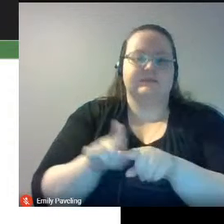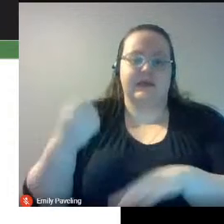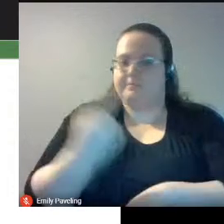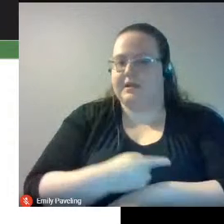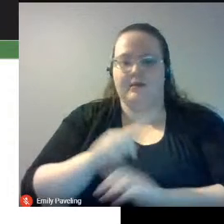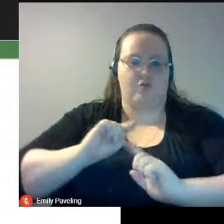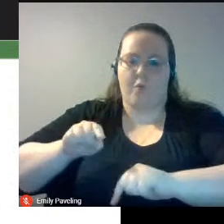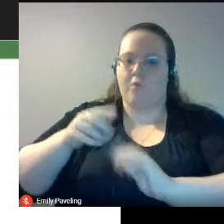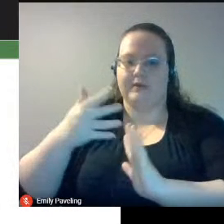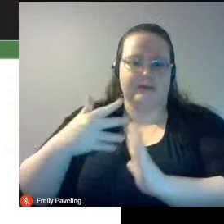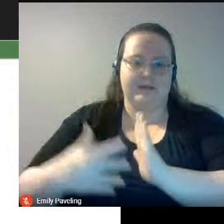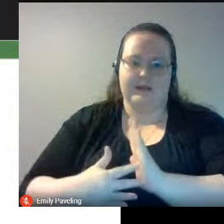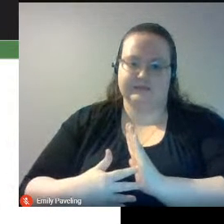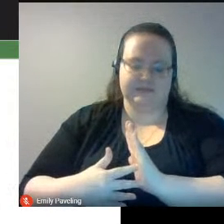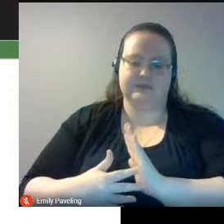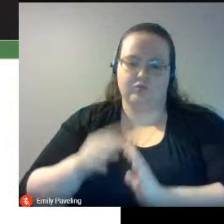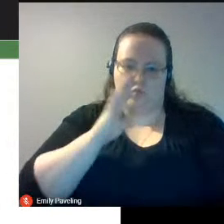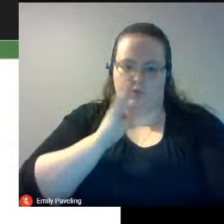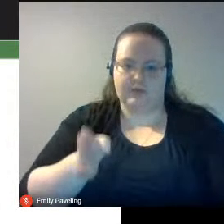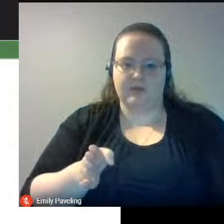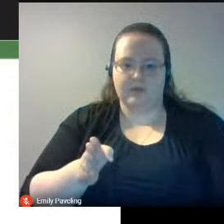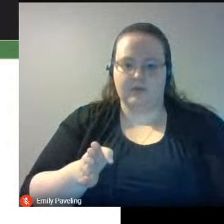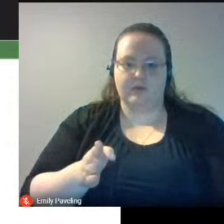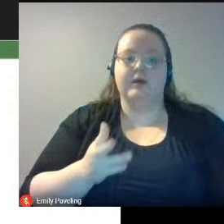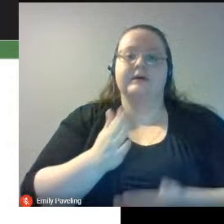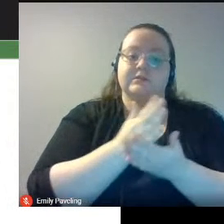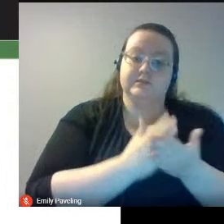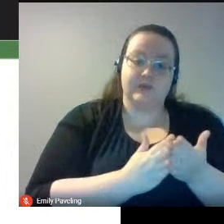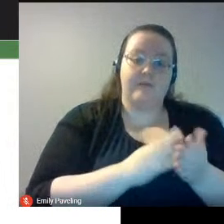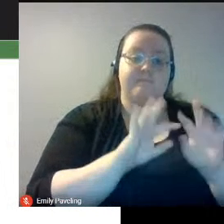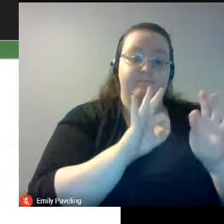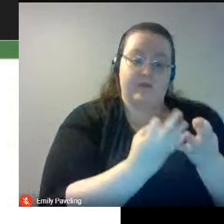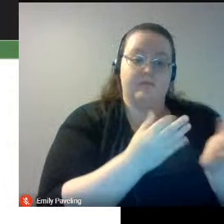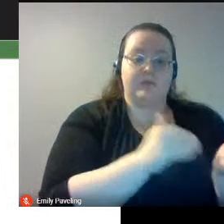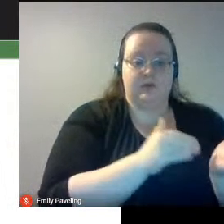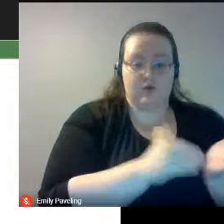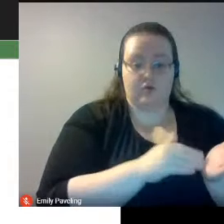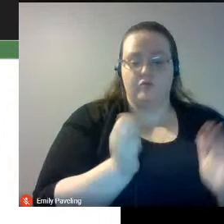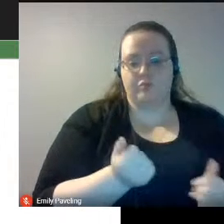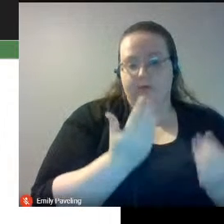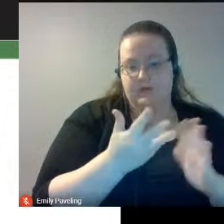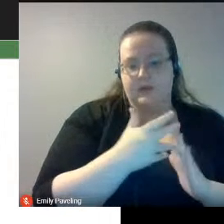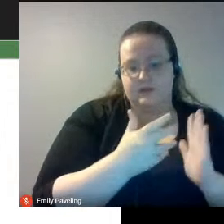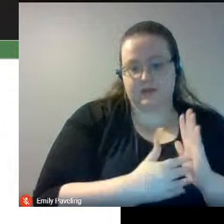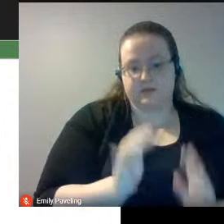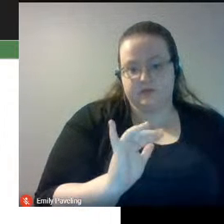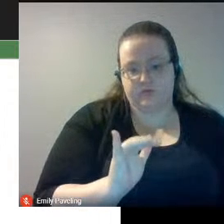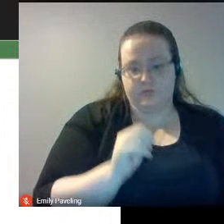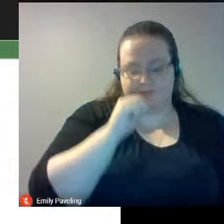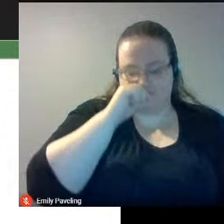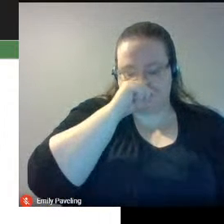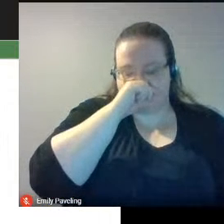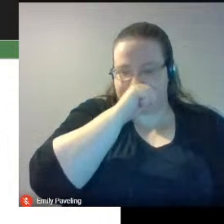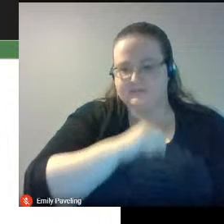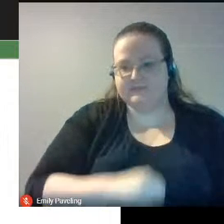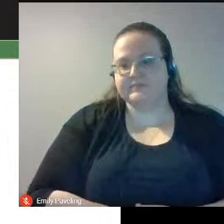care physicians are also offering testing in their clinics. One more note about testing.